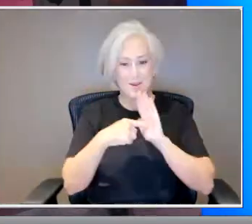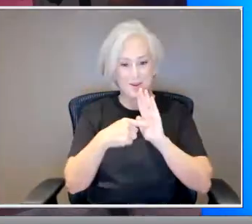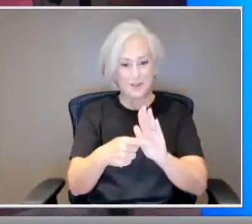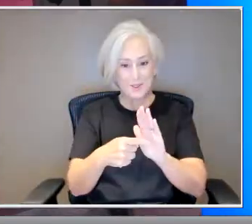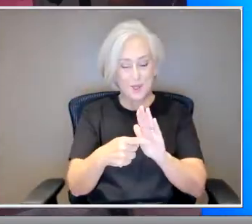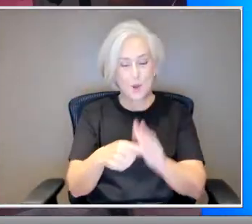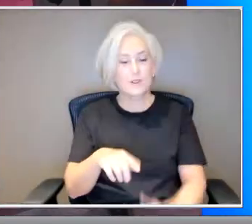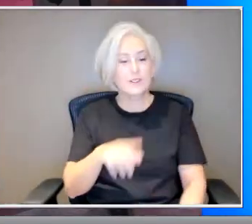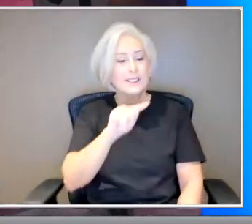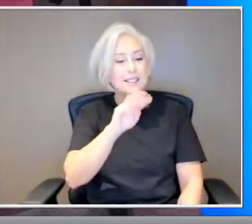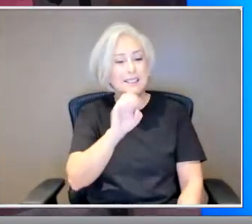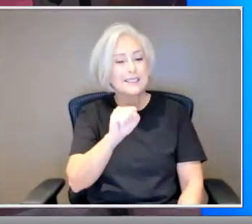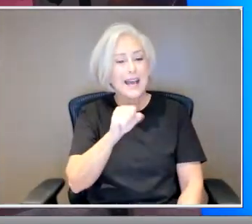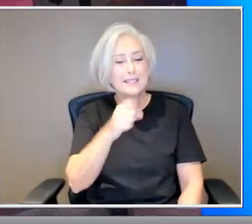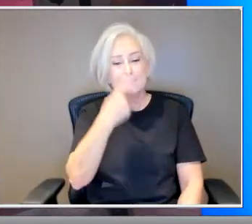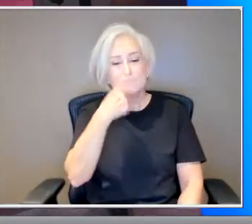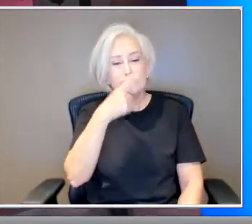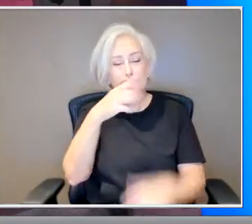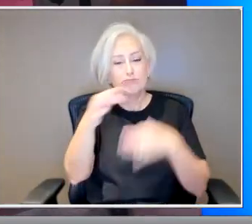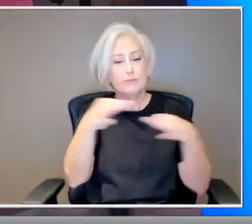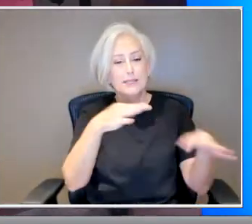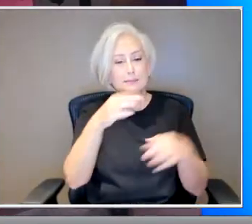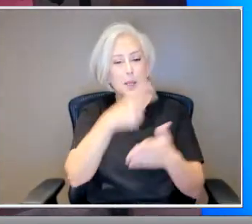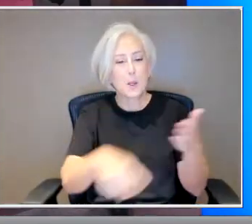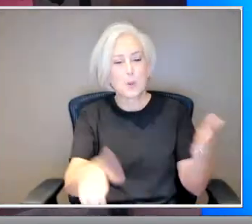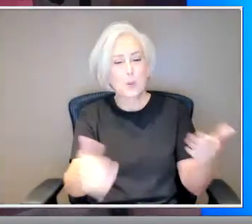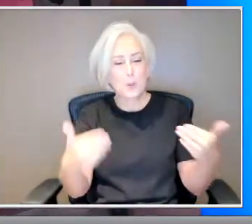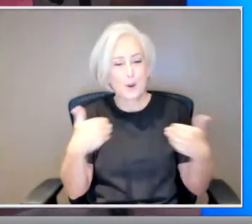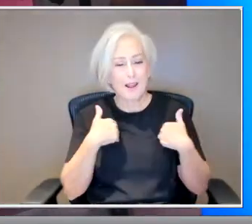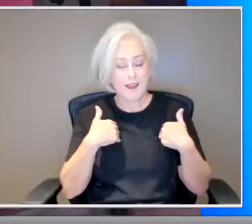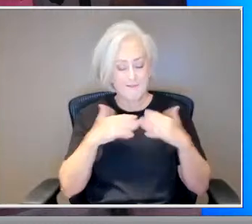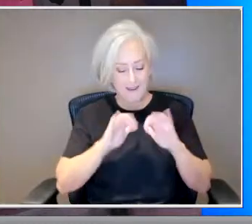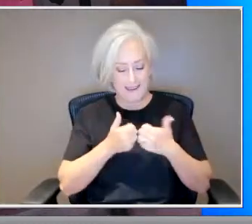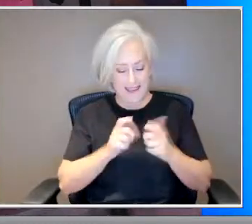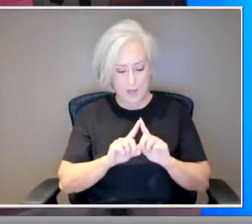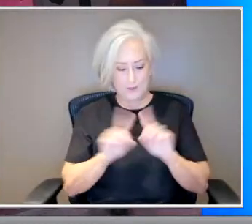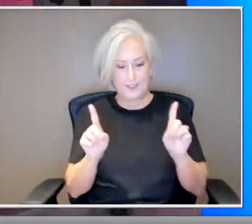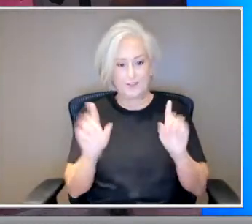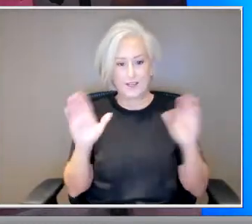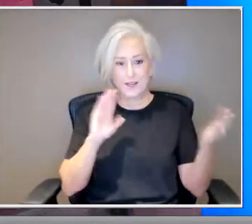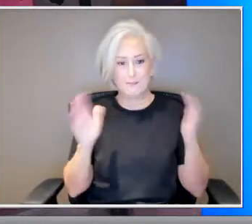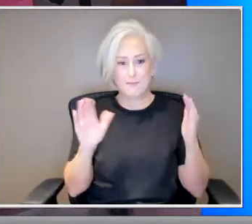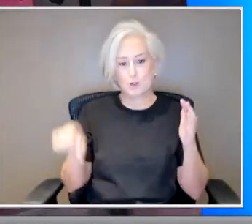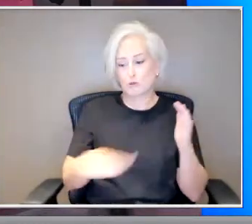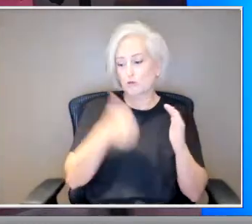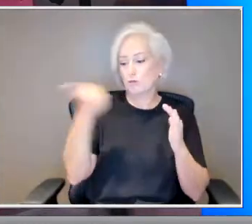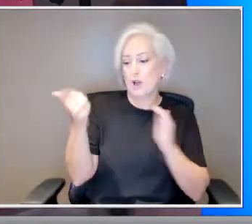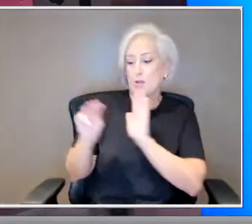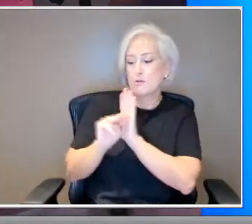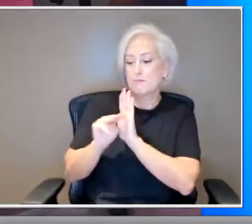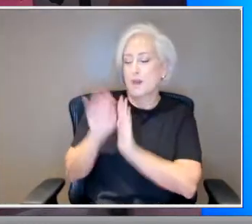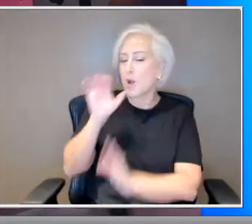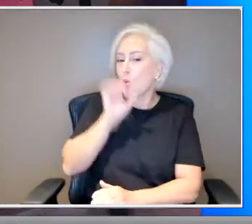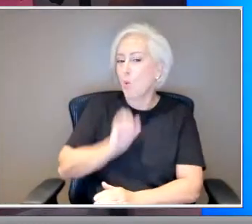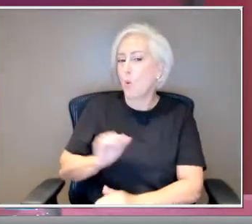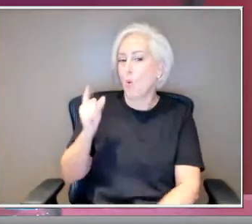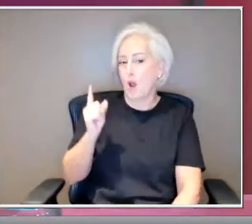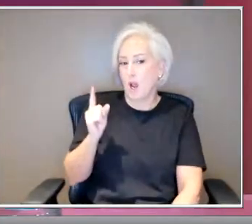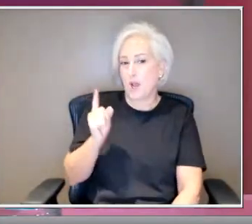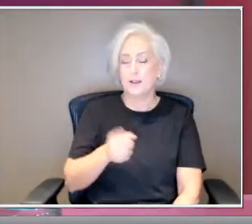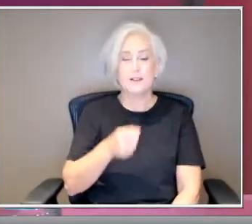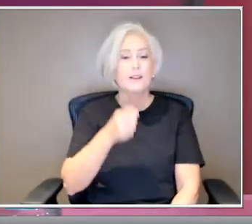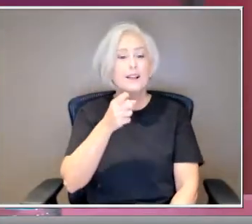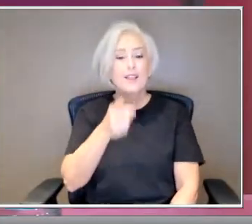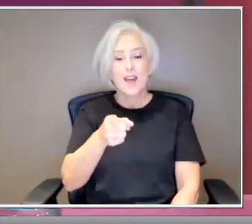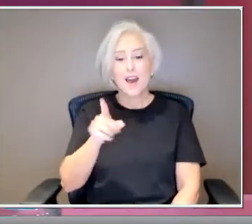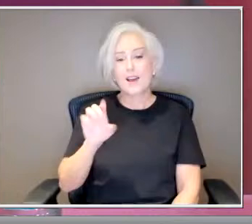in front of you? And explain to me how it differs between the other model, which is the older model. Yeah, this is Erica's